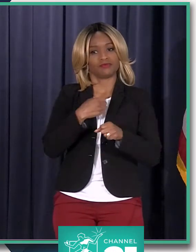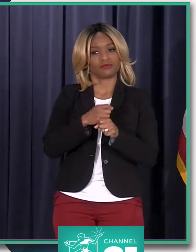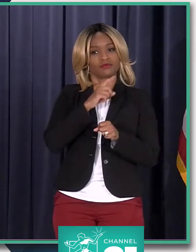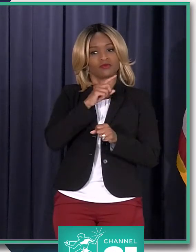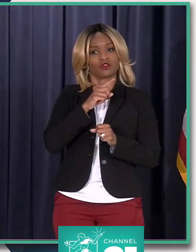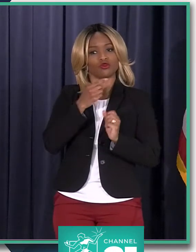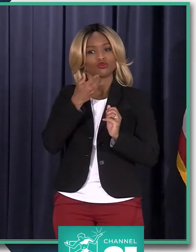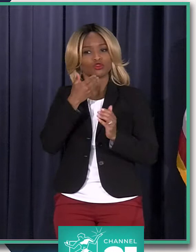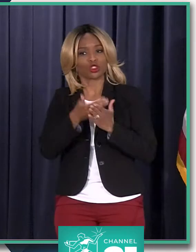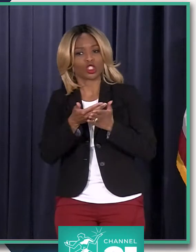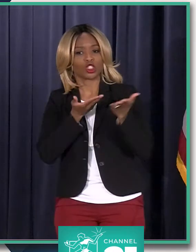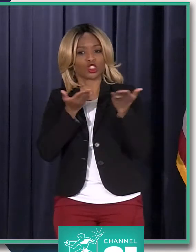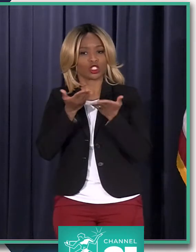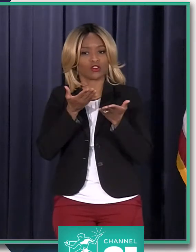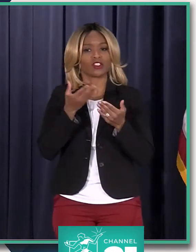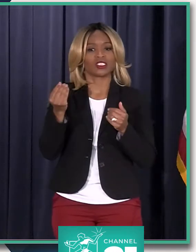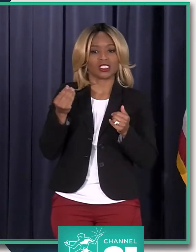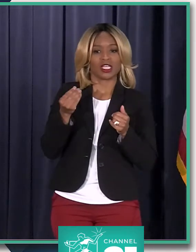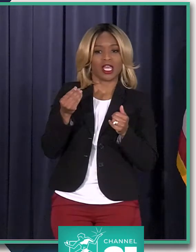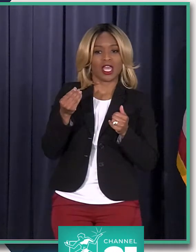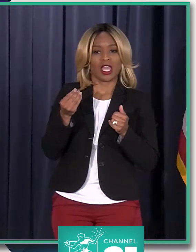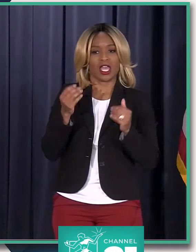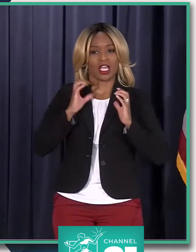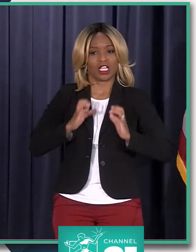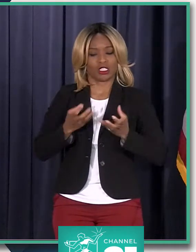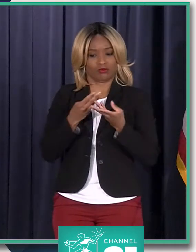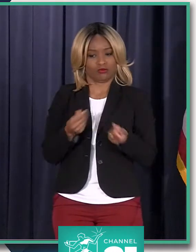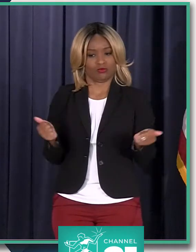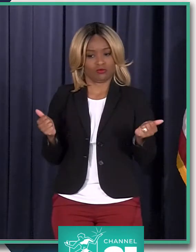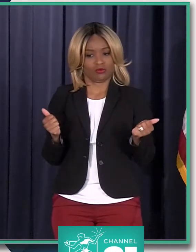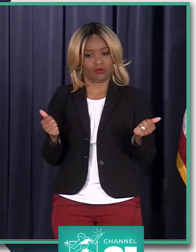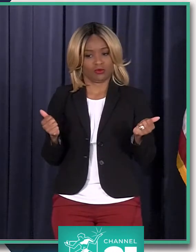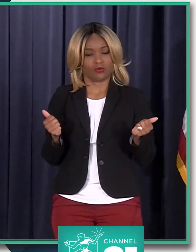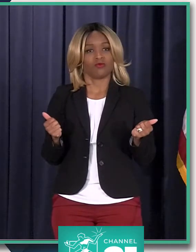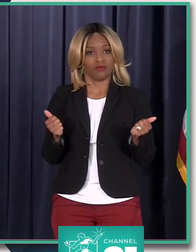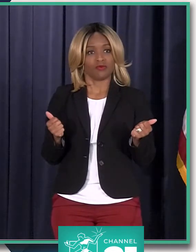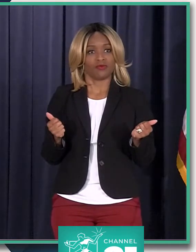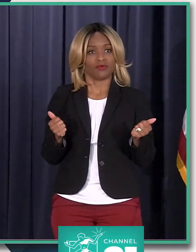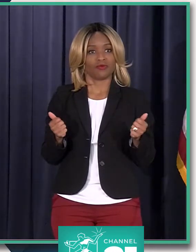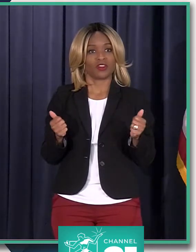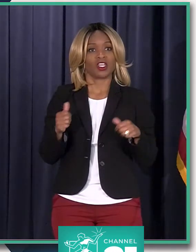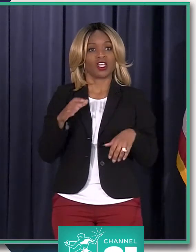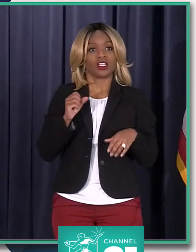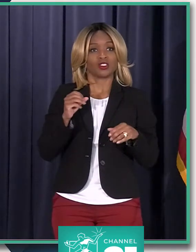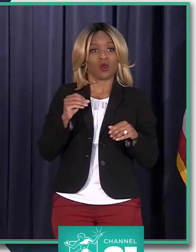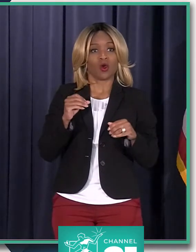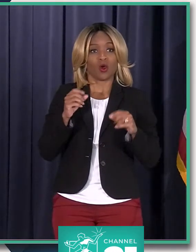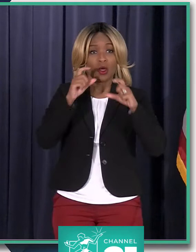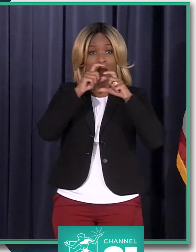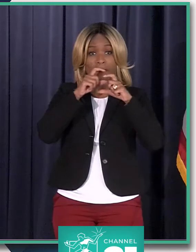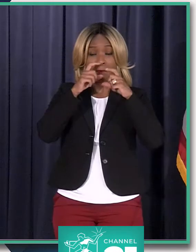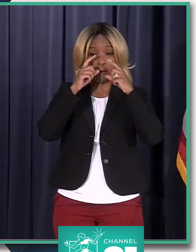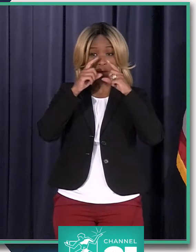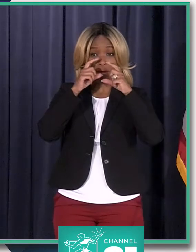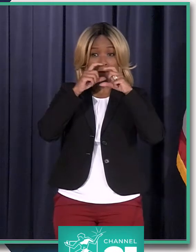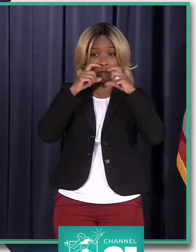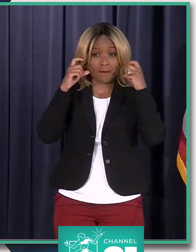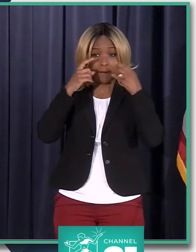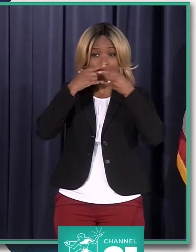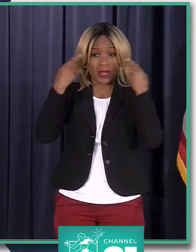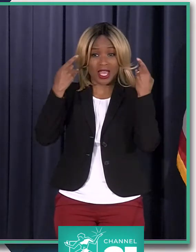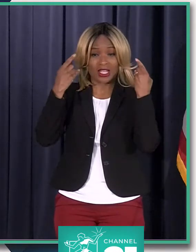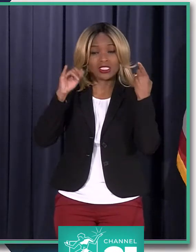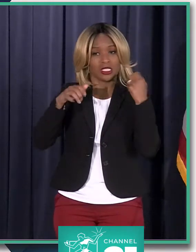service and prompt customer resolution. Of course, the mask requirement is huge, and we put across the exterior